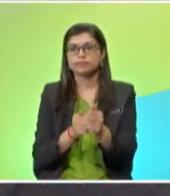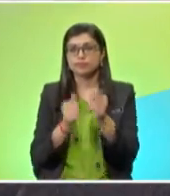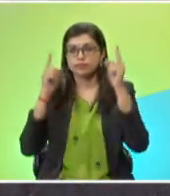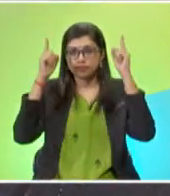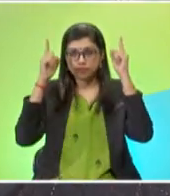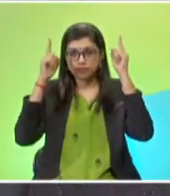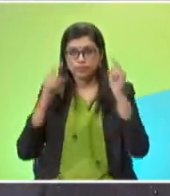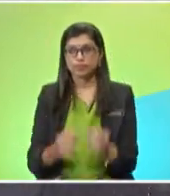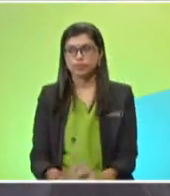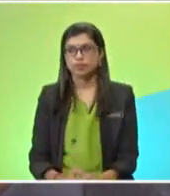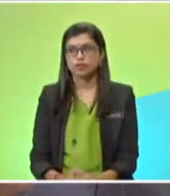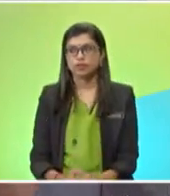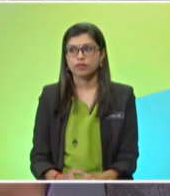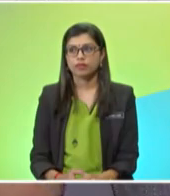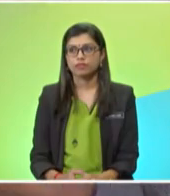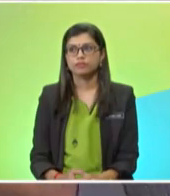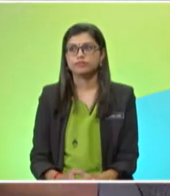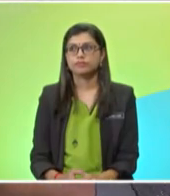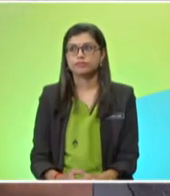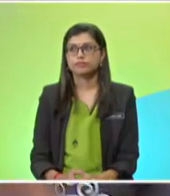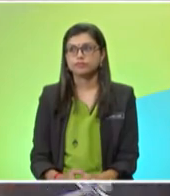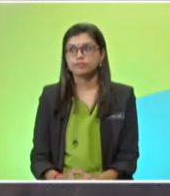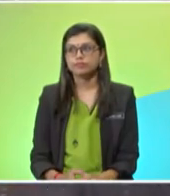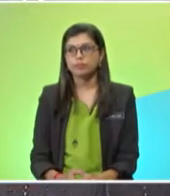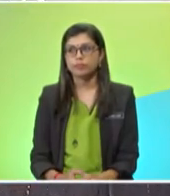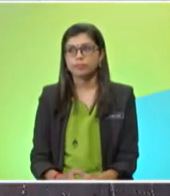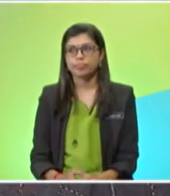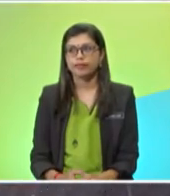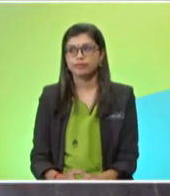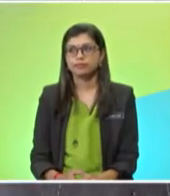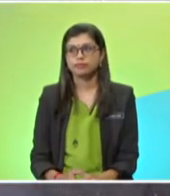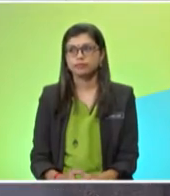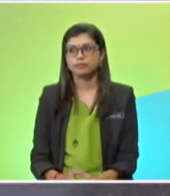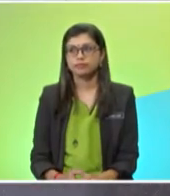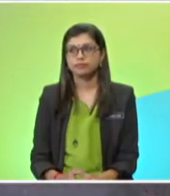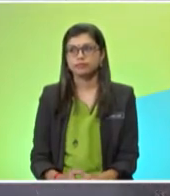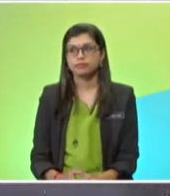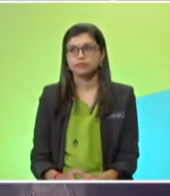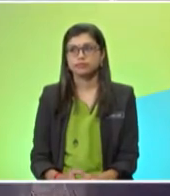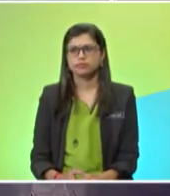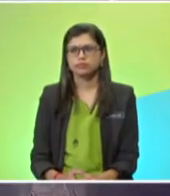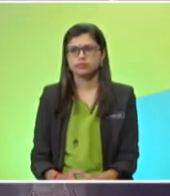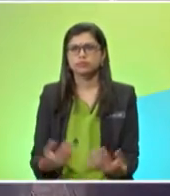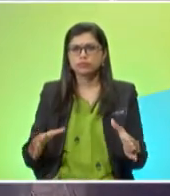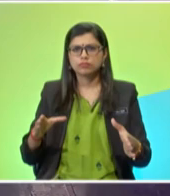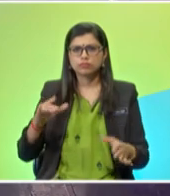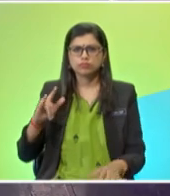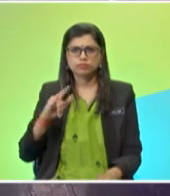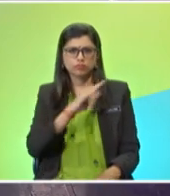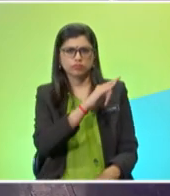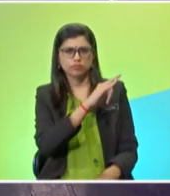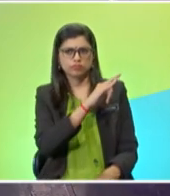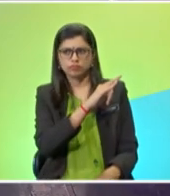Yes. Ah, like that, honey. Very good. Right. So I have it like this now. Oh, does it look like a plane or maybe it looks like a